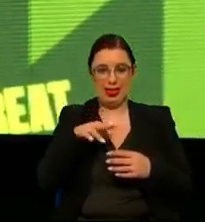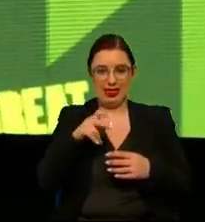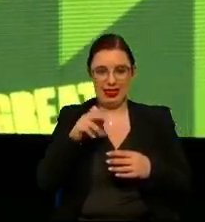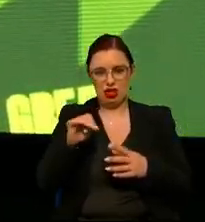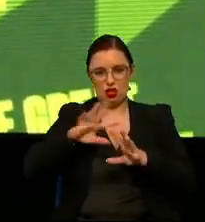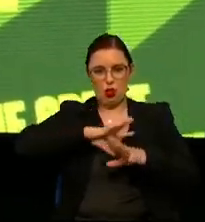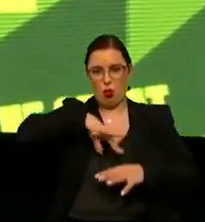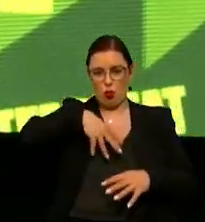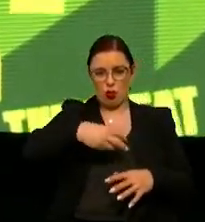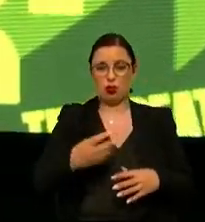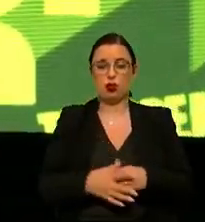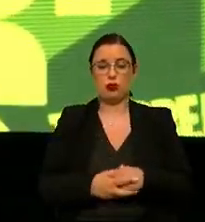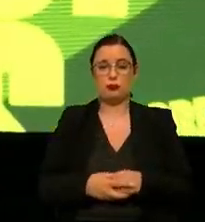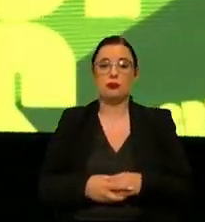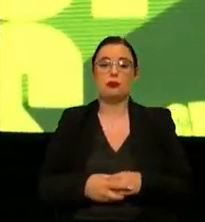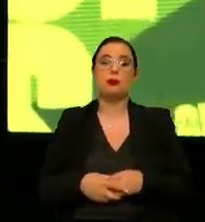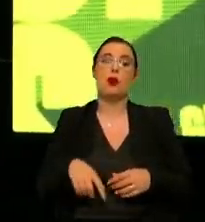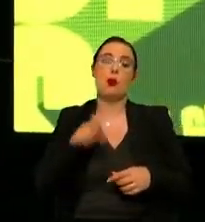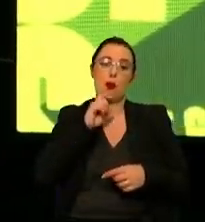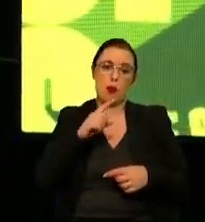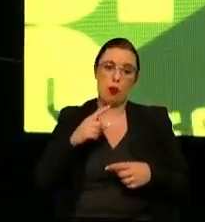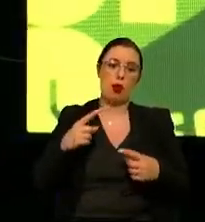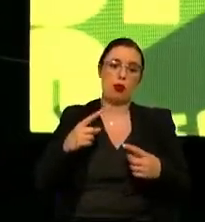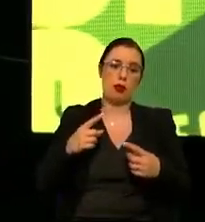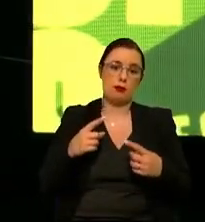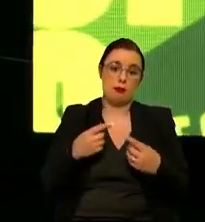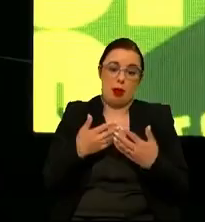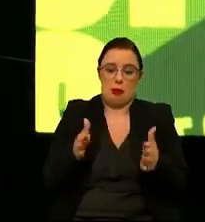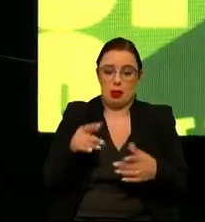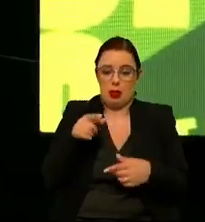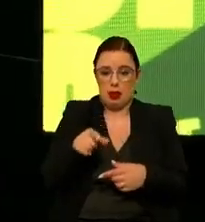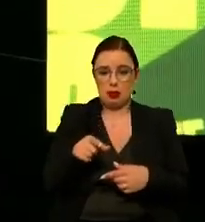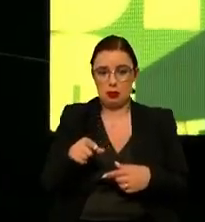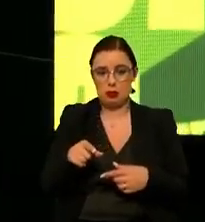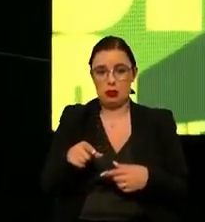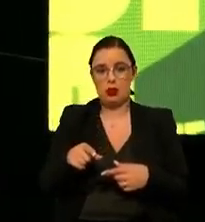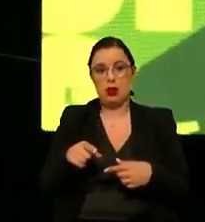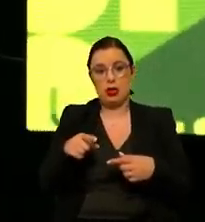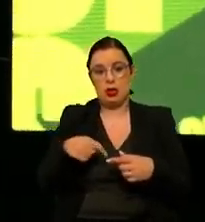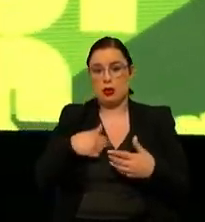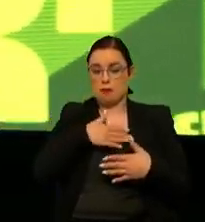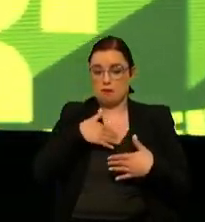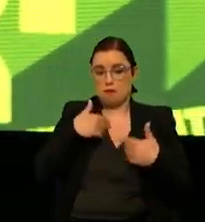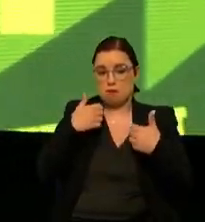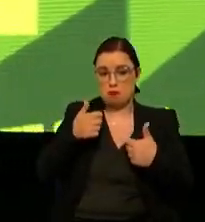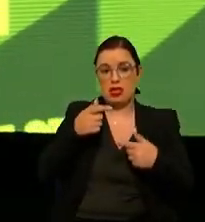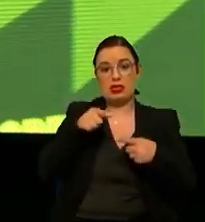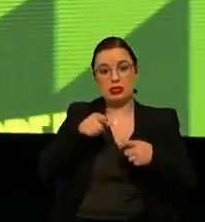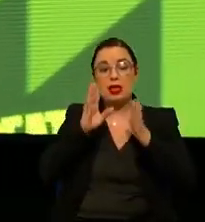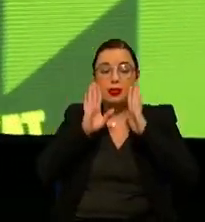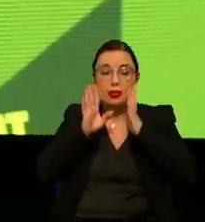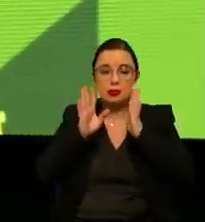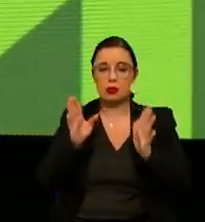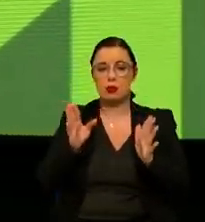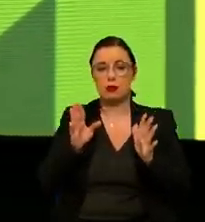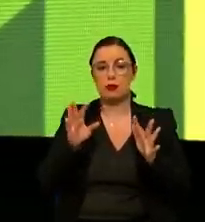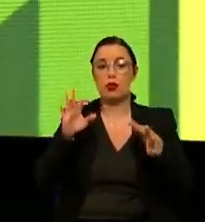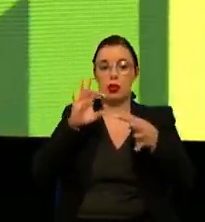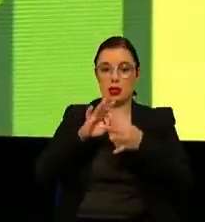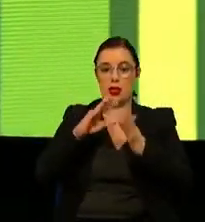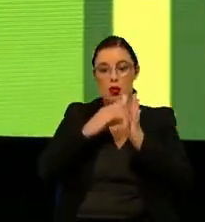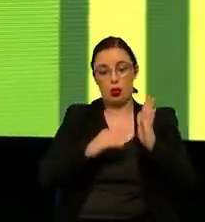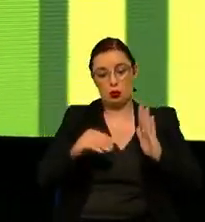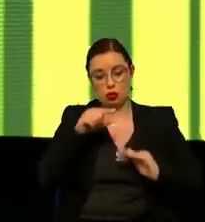world, is going to fold, and we have open sourced that thanks to AlphaFold. It's paying attention, following these